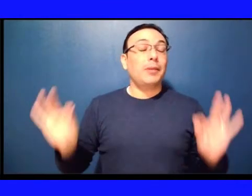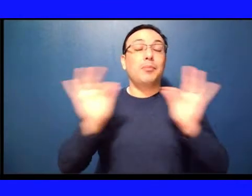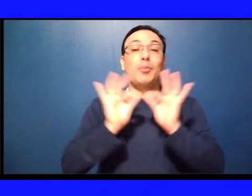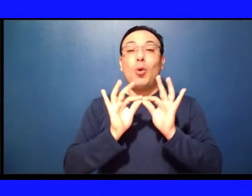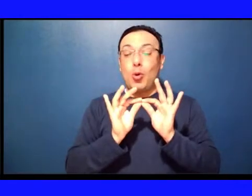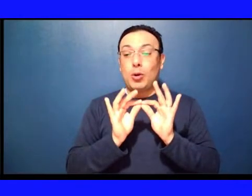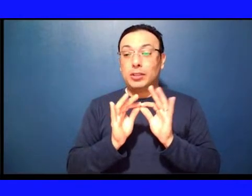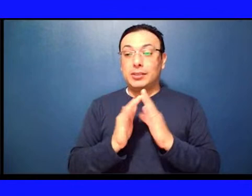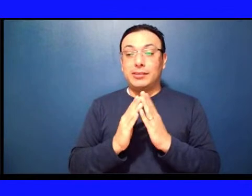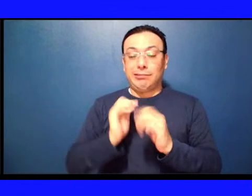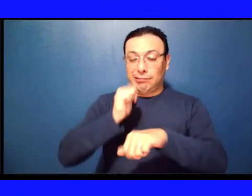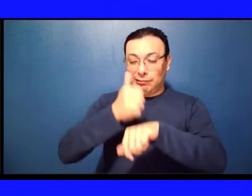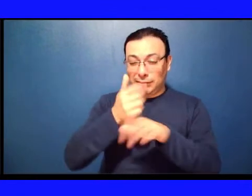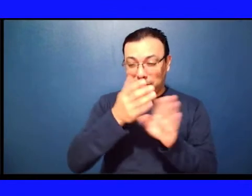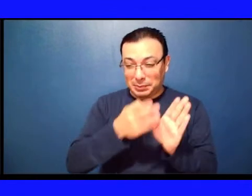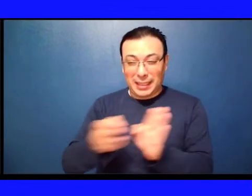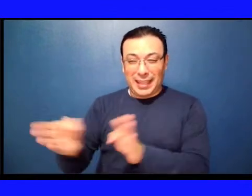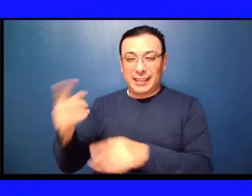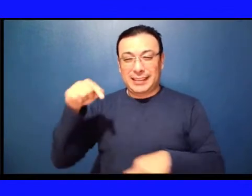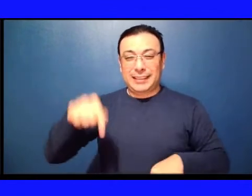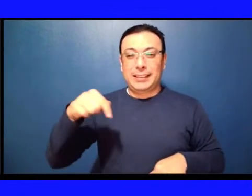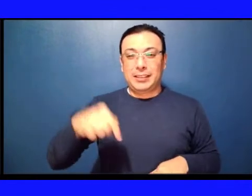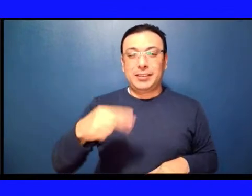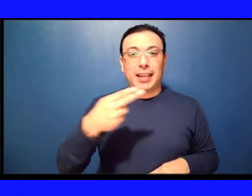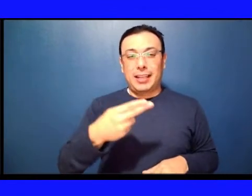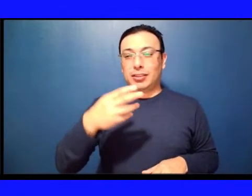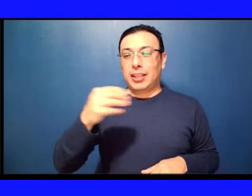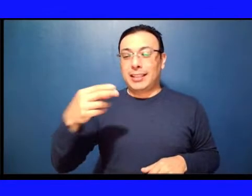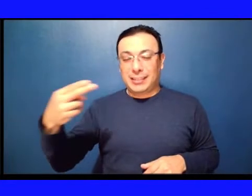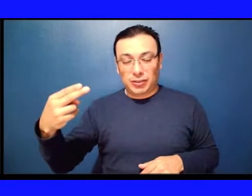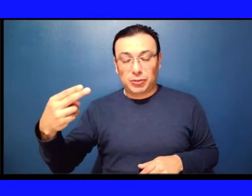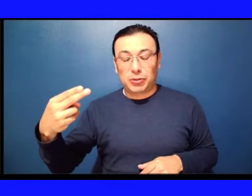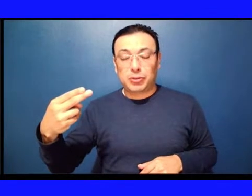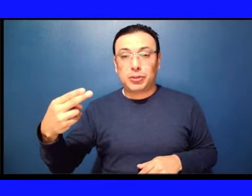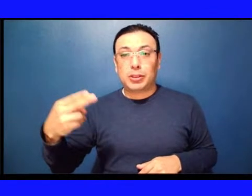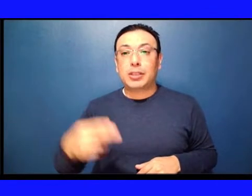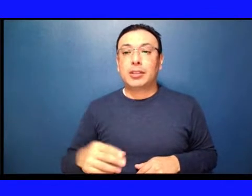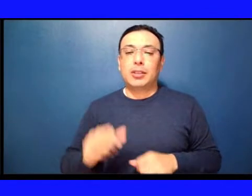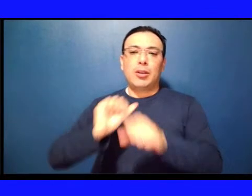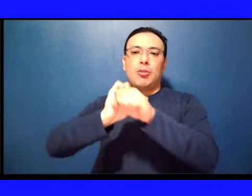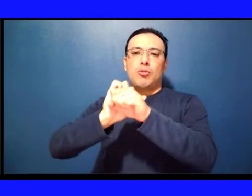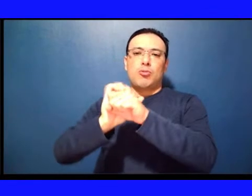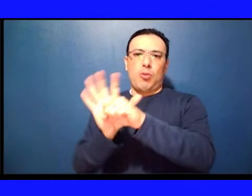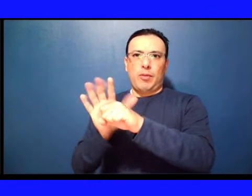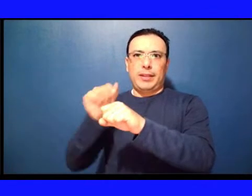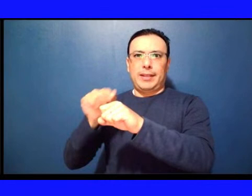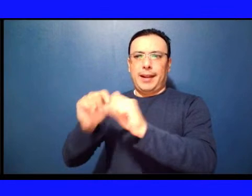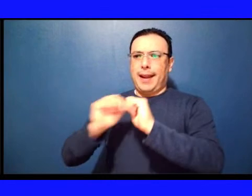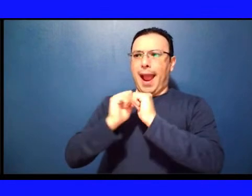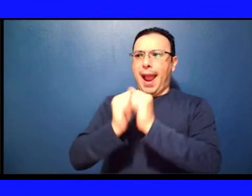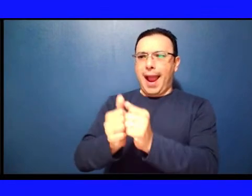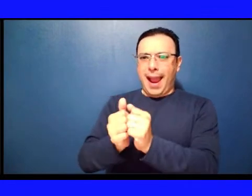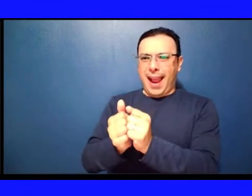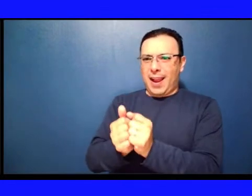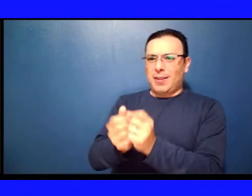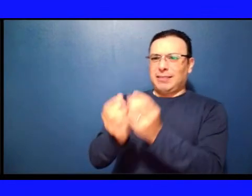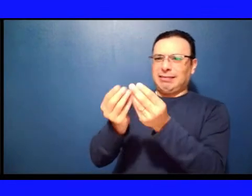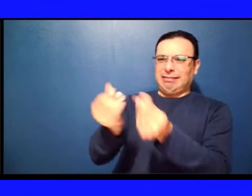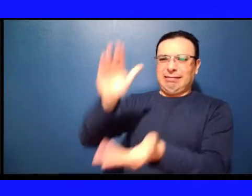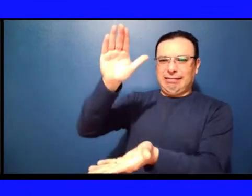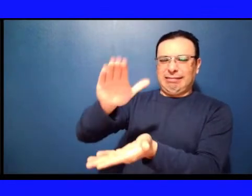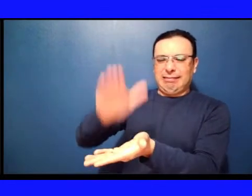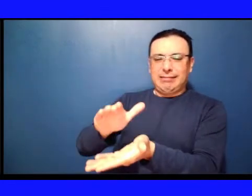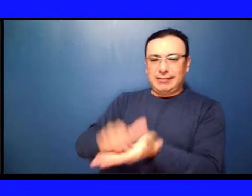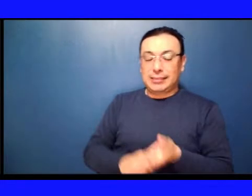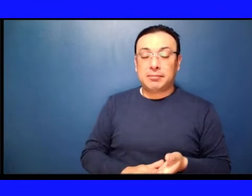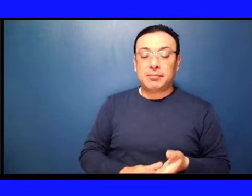team's amazing work helping our workforce and other healers around the city. 4 million tests, including 1.5 million